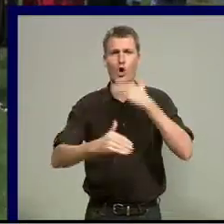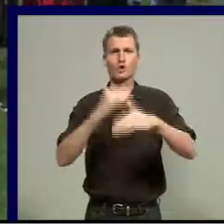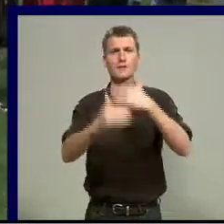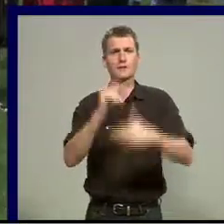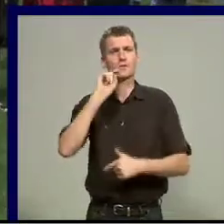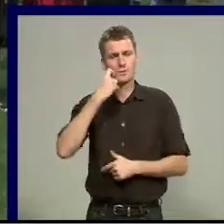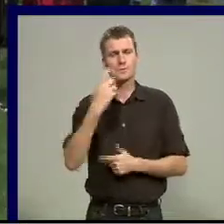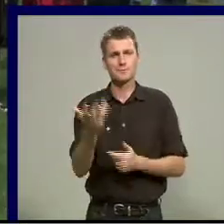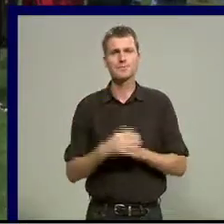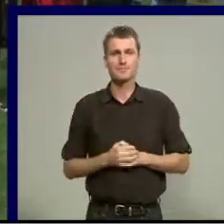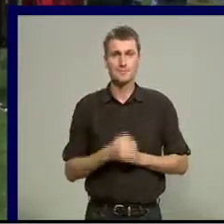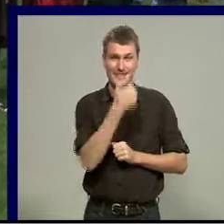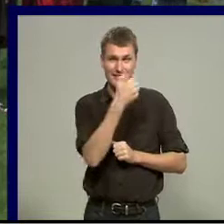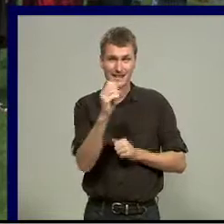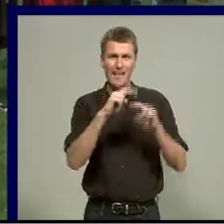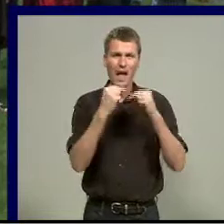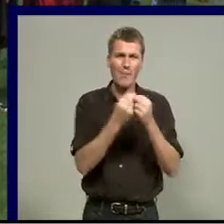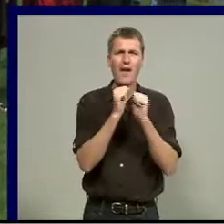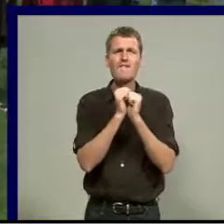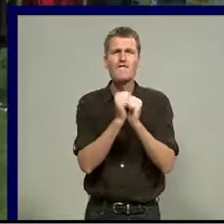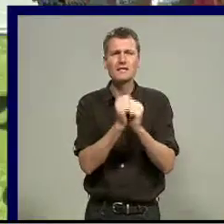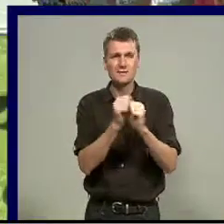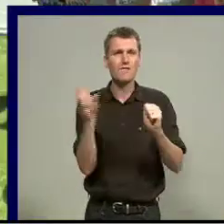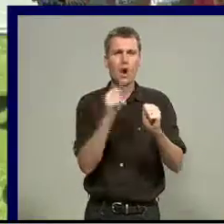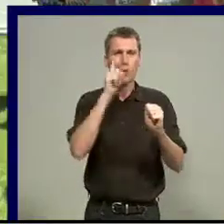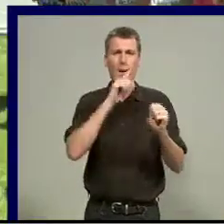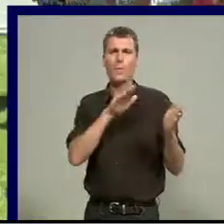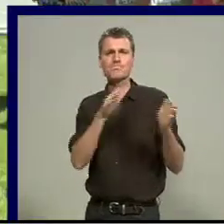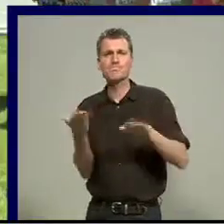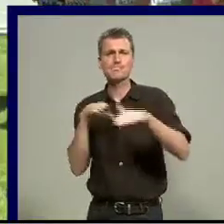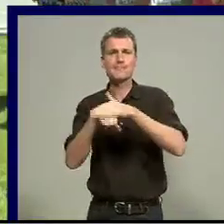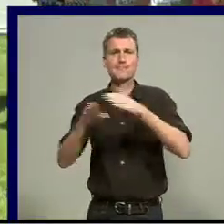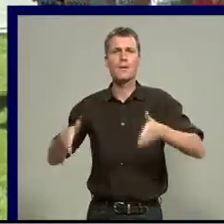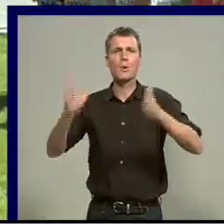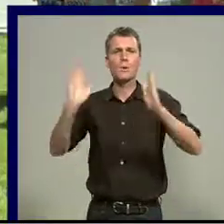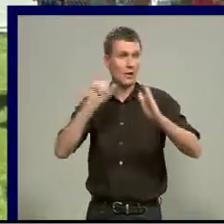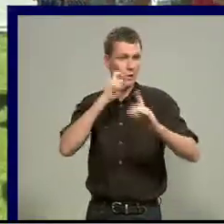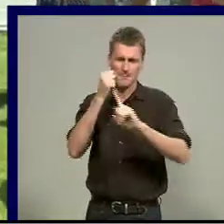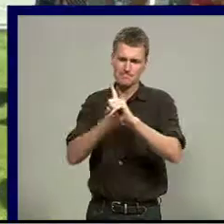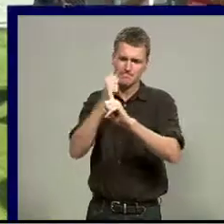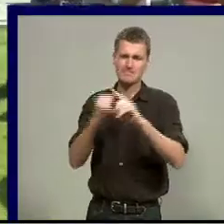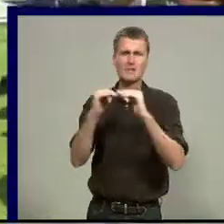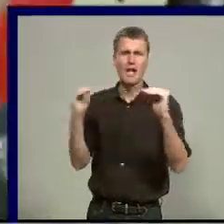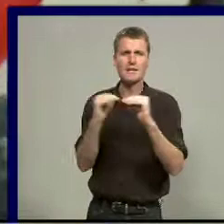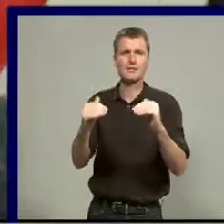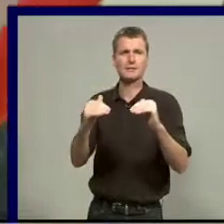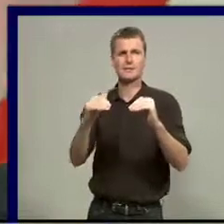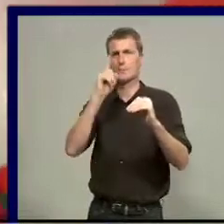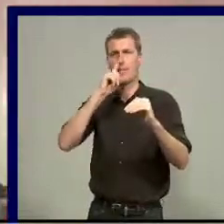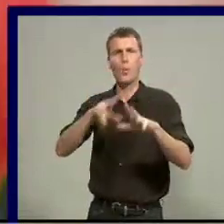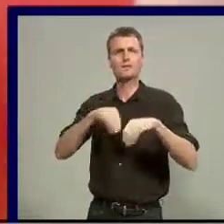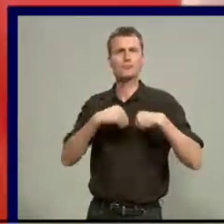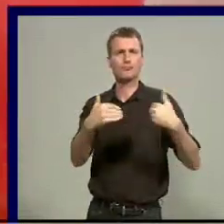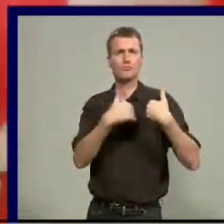group of 60 family and friends of those who lost their lives in the building will continue to fight for justice and accountability. But